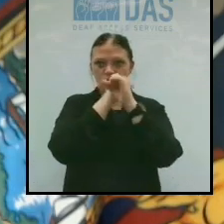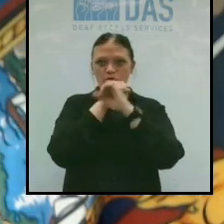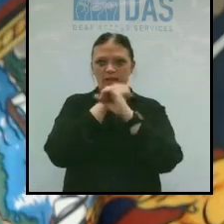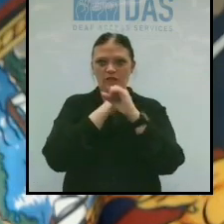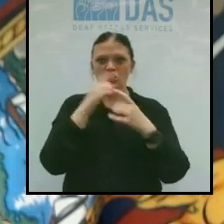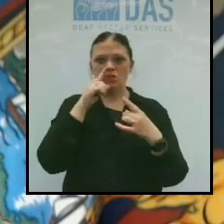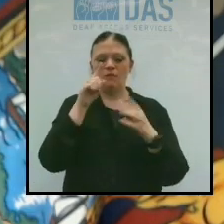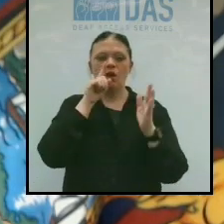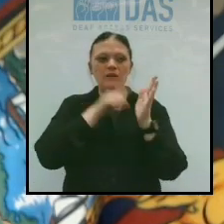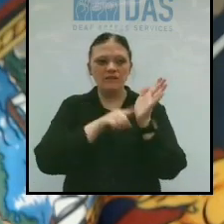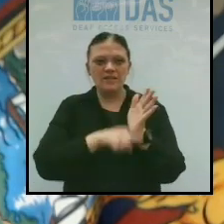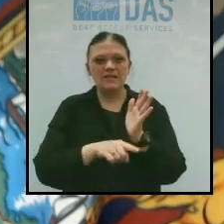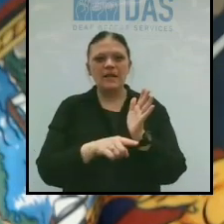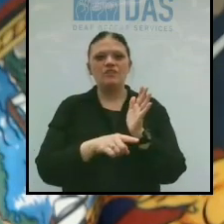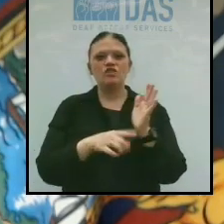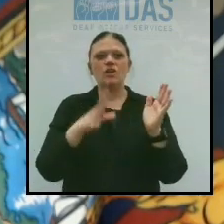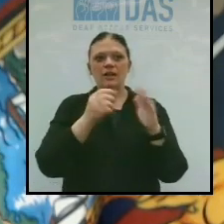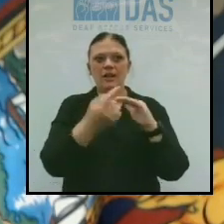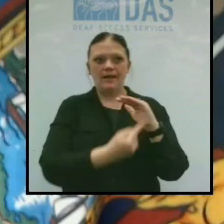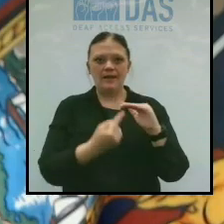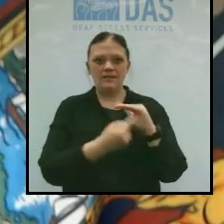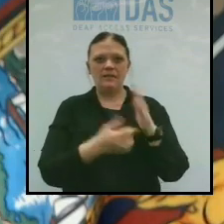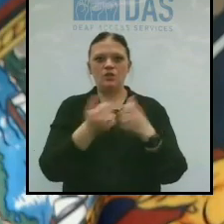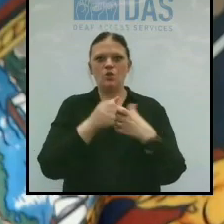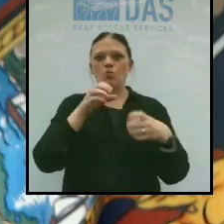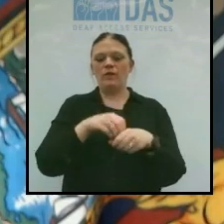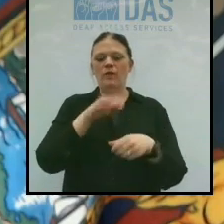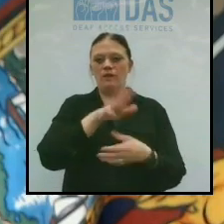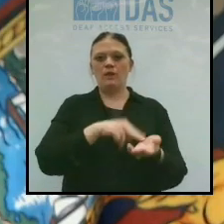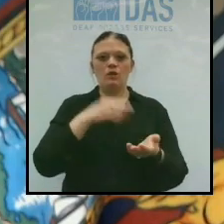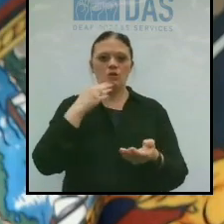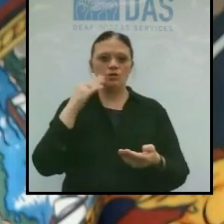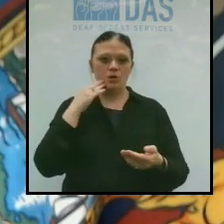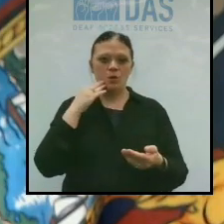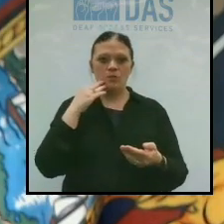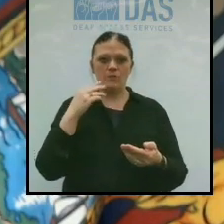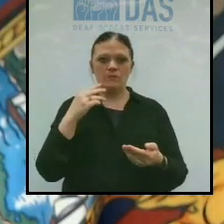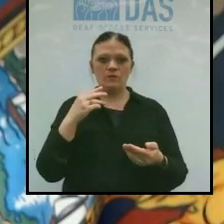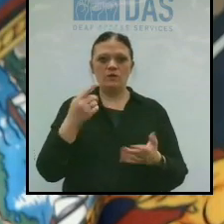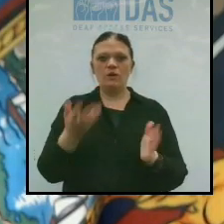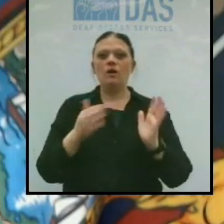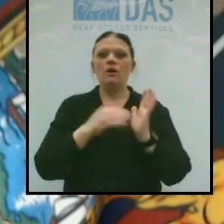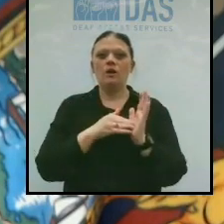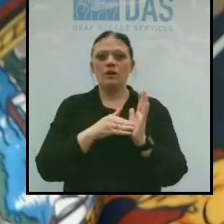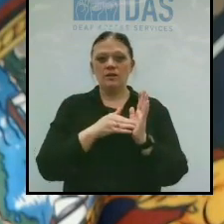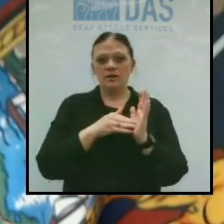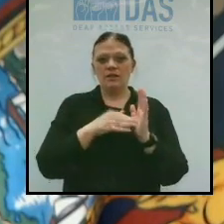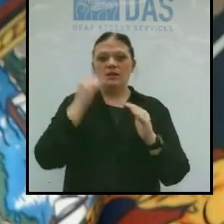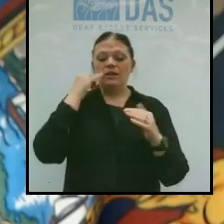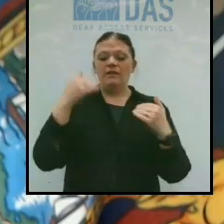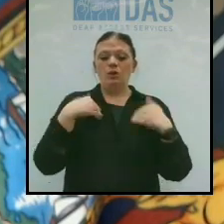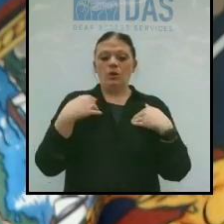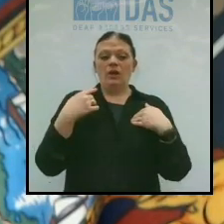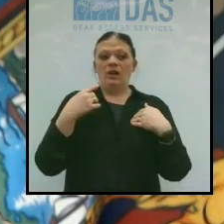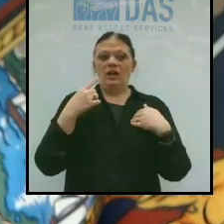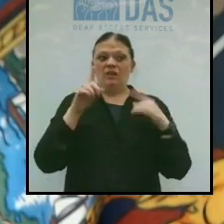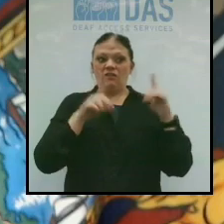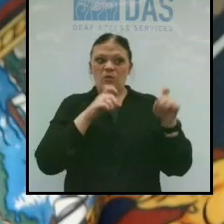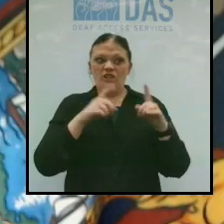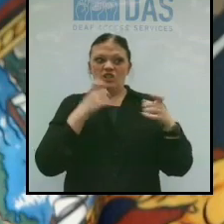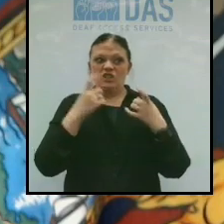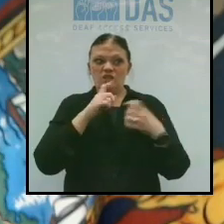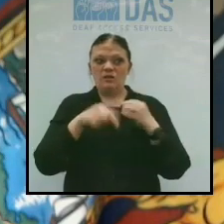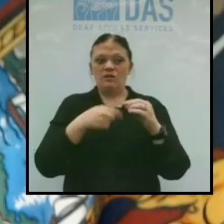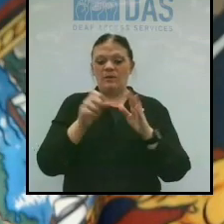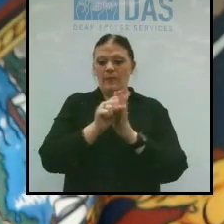for investigation and isolation within those nursing homes. So, again, if you have questions about how the state health